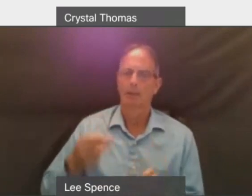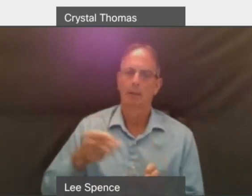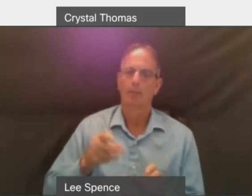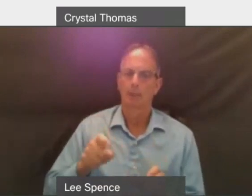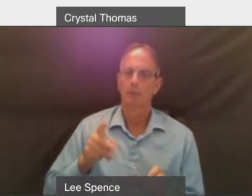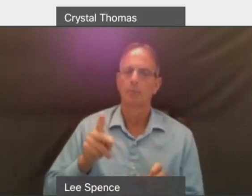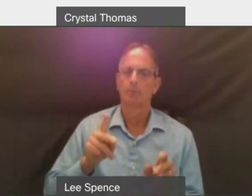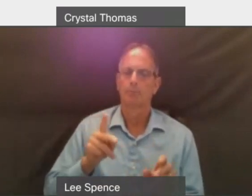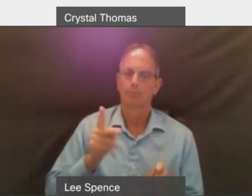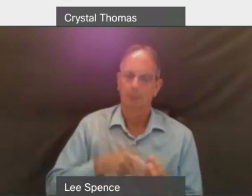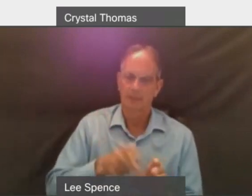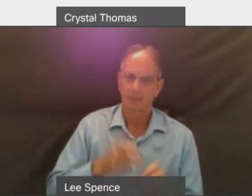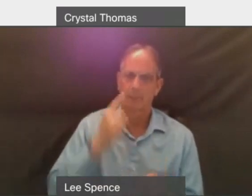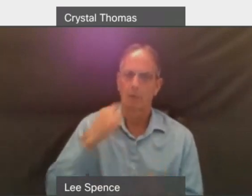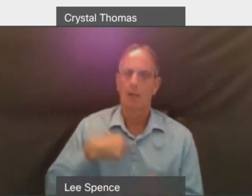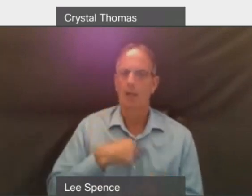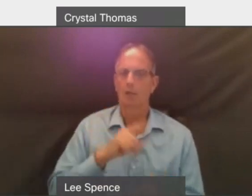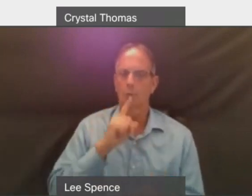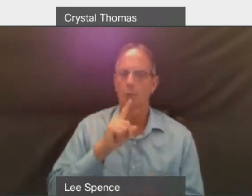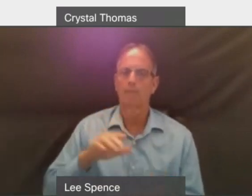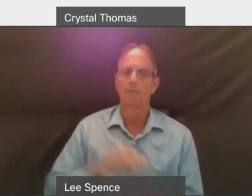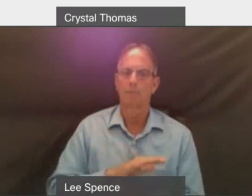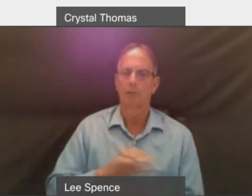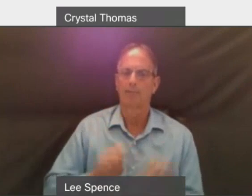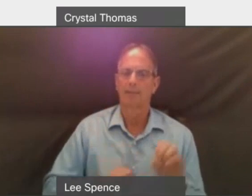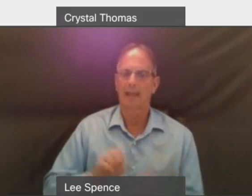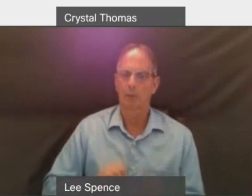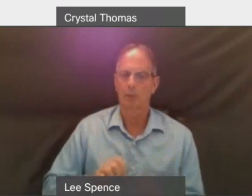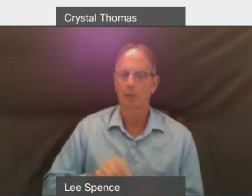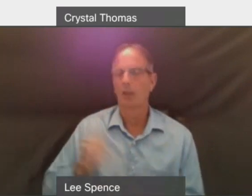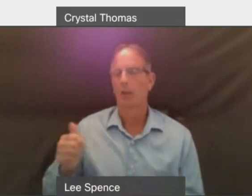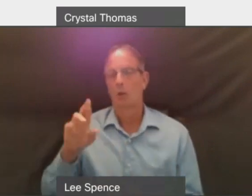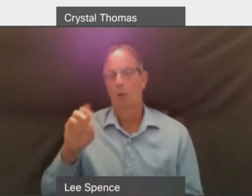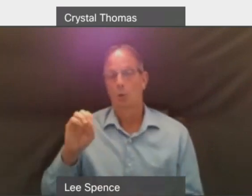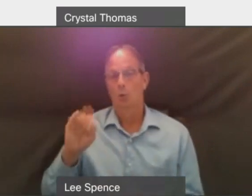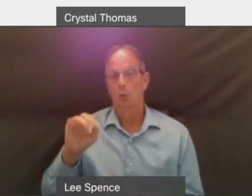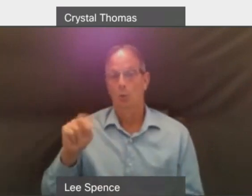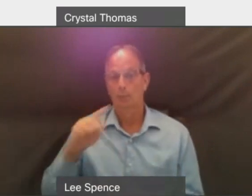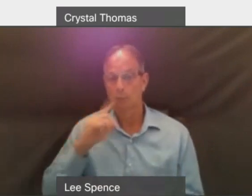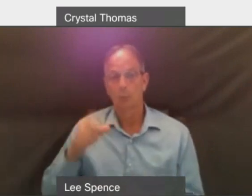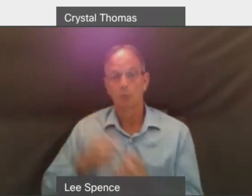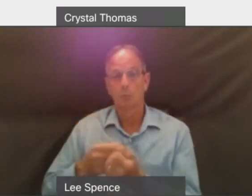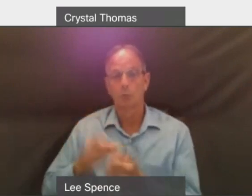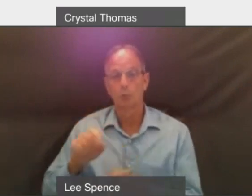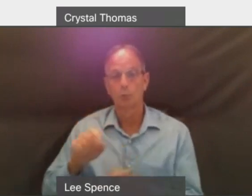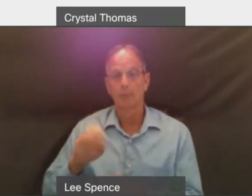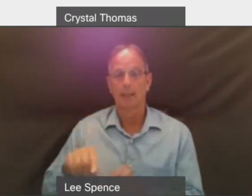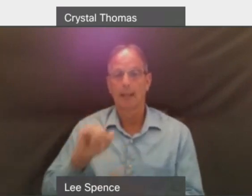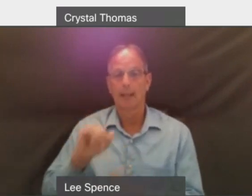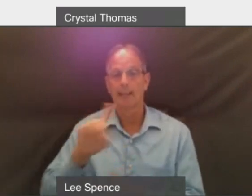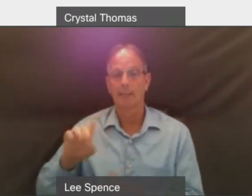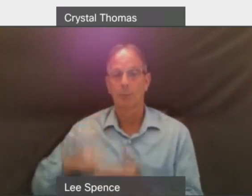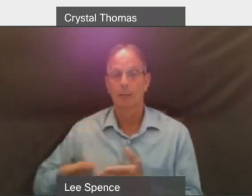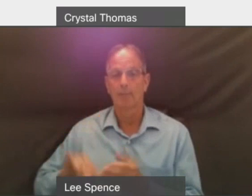it? And this person, Robin Chafford, also supports having it in the IDD waiver. The IDD waiver